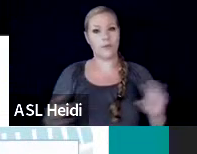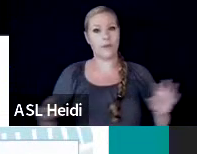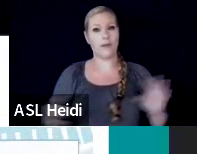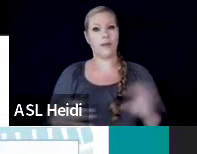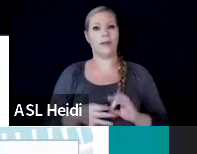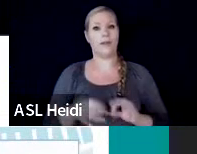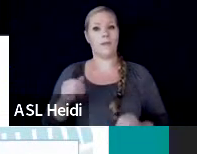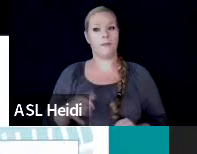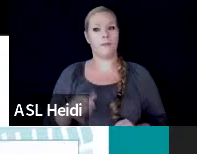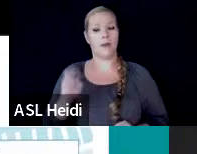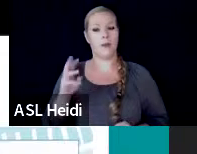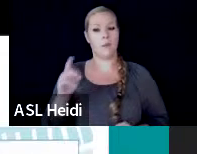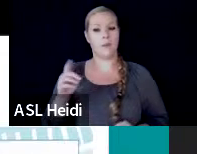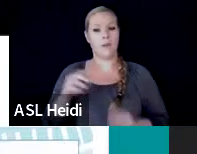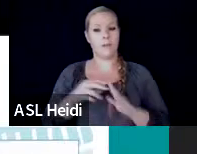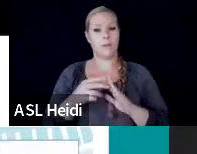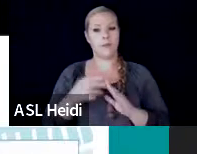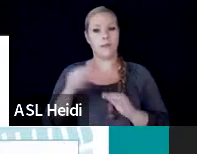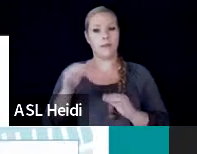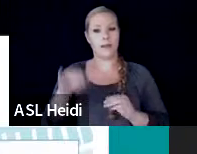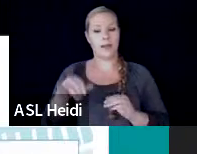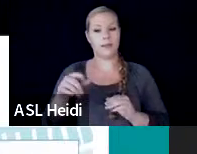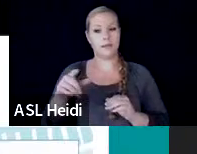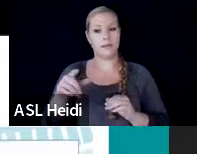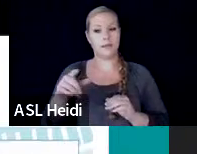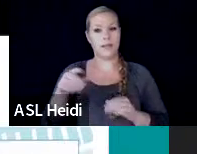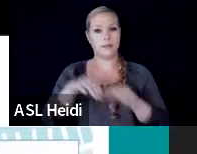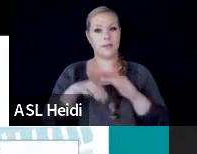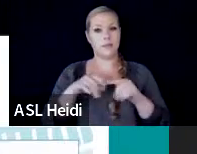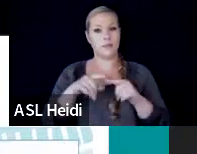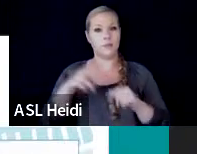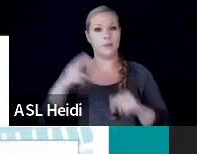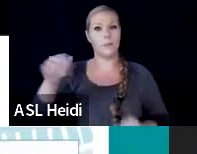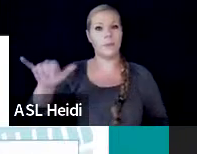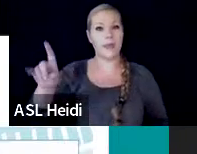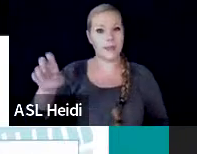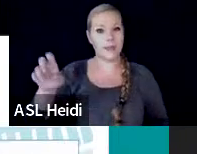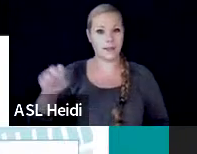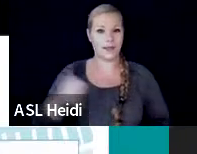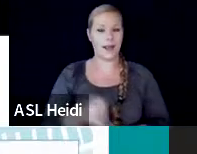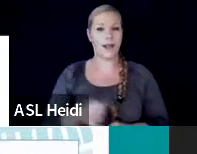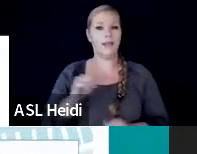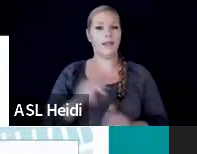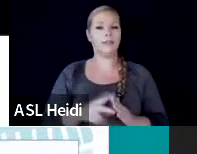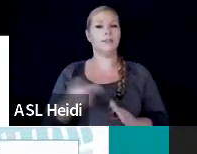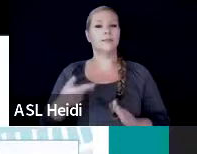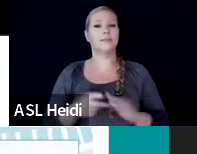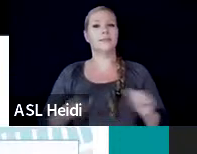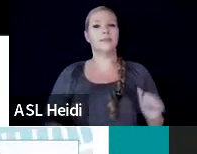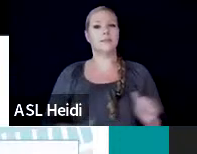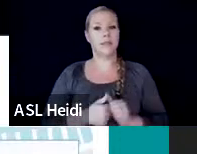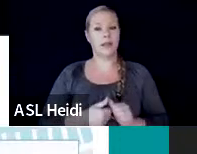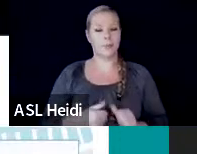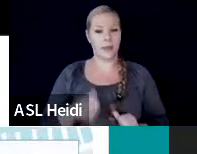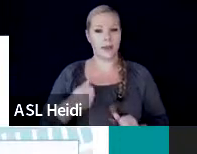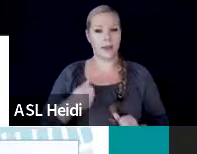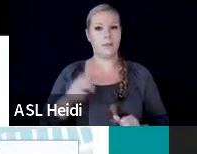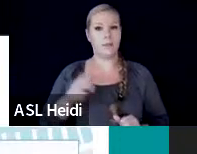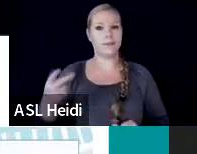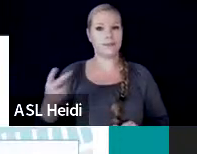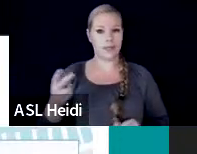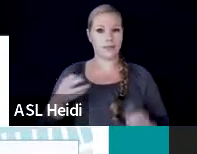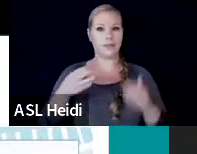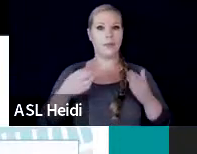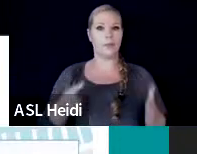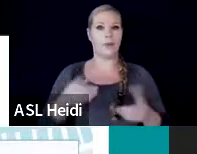that would be the access to Hayden Island. So there's secondary access underneath Marine Drive that